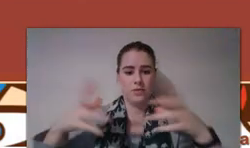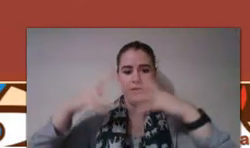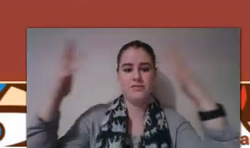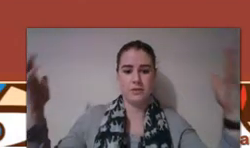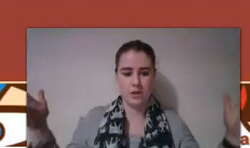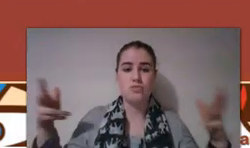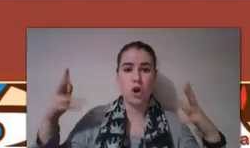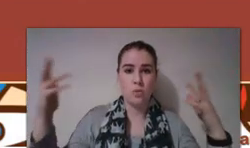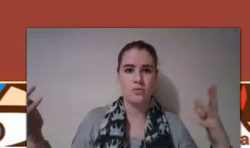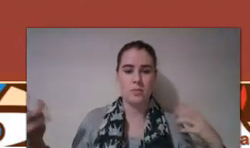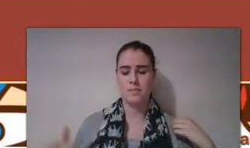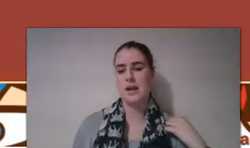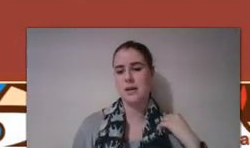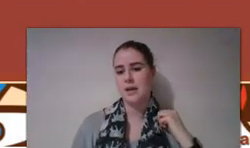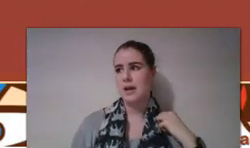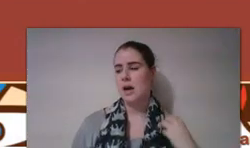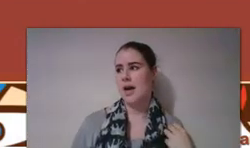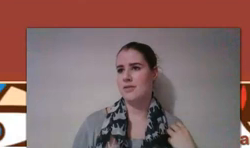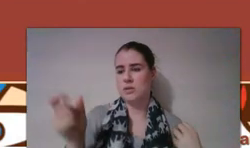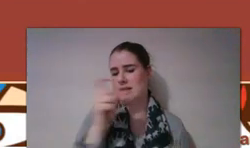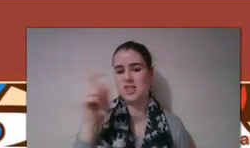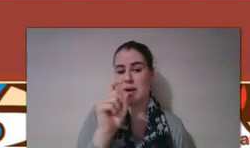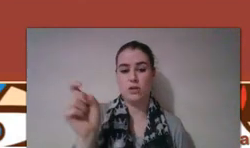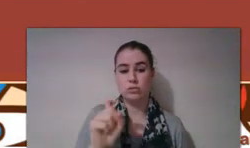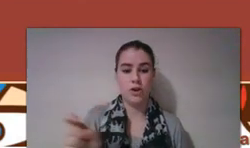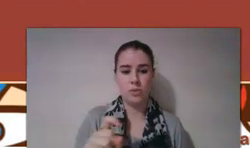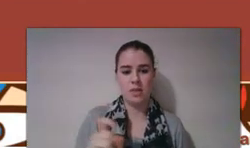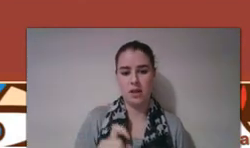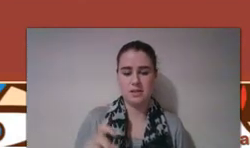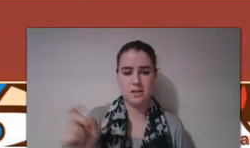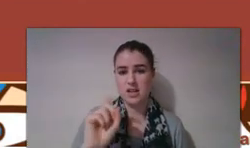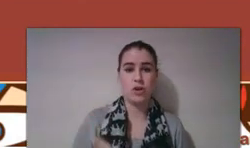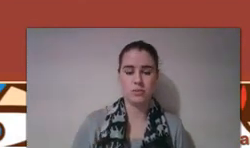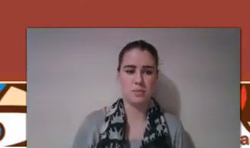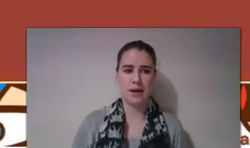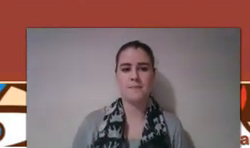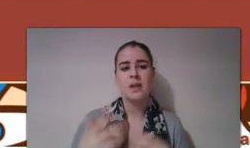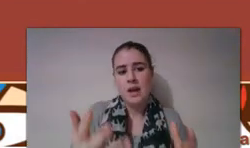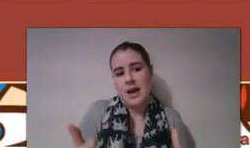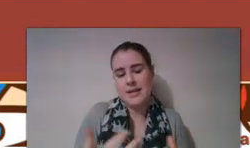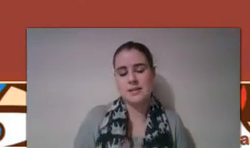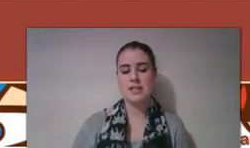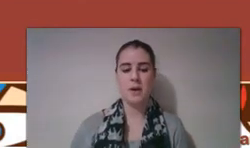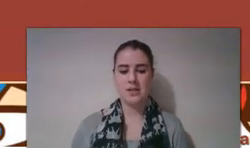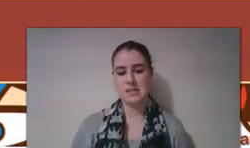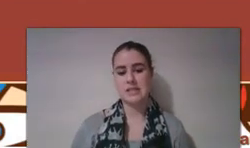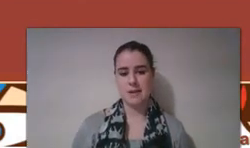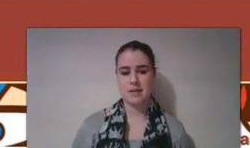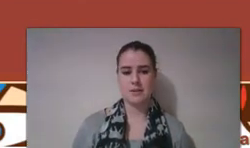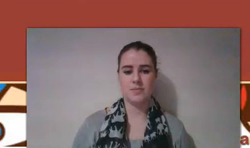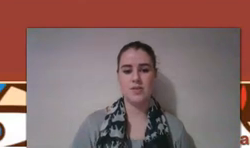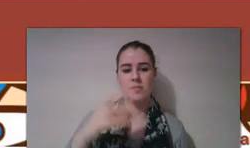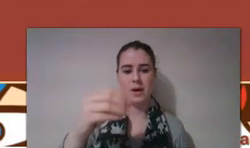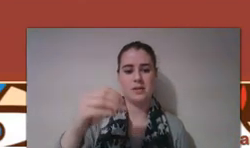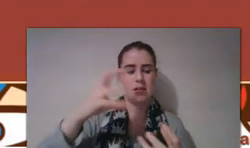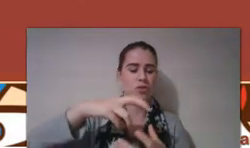smell that obviously fills an aroma of the room. A bit like if you would like spray your room with nice room spraying, an incense burner does the same